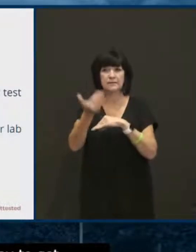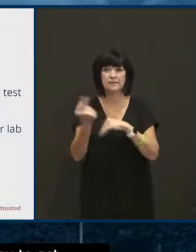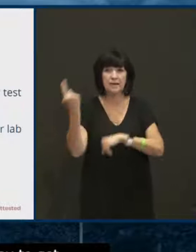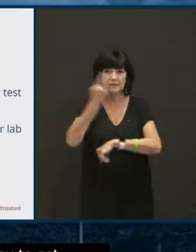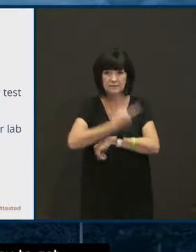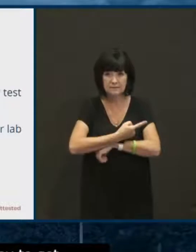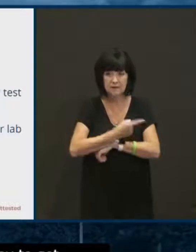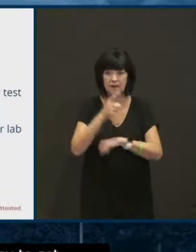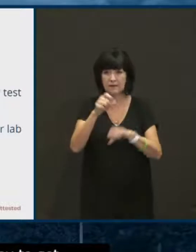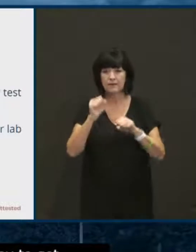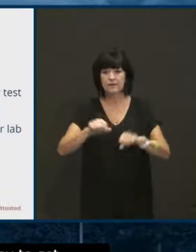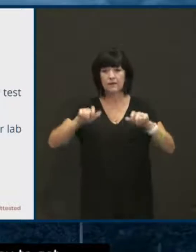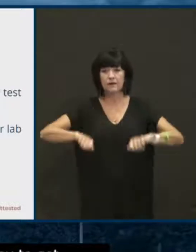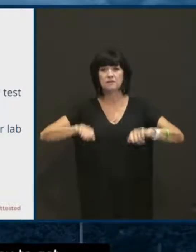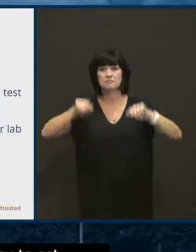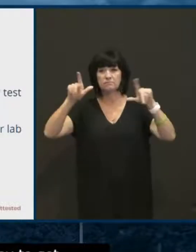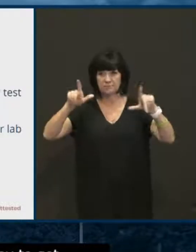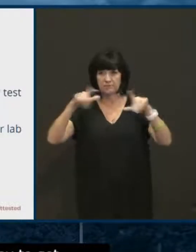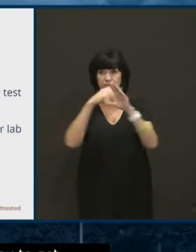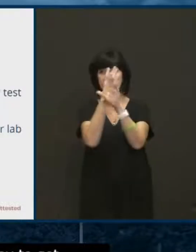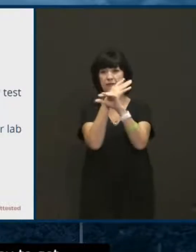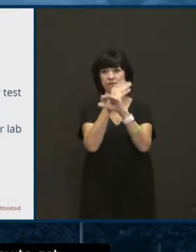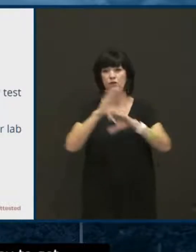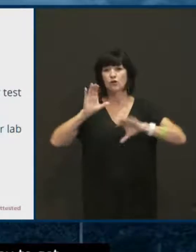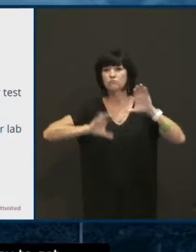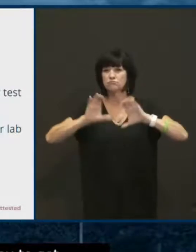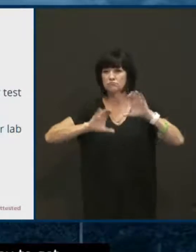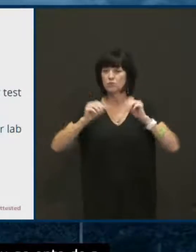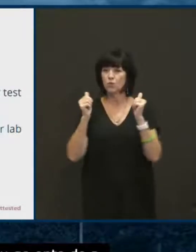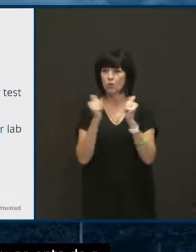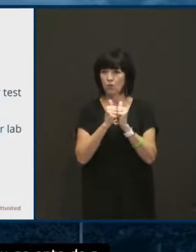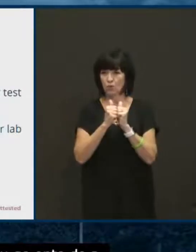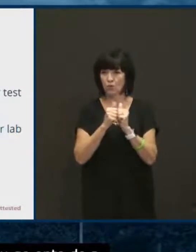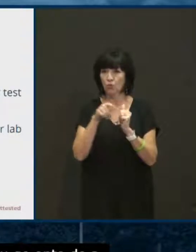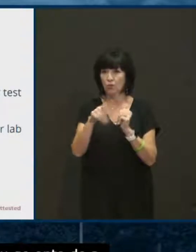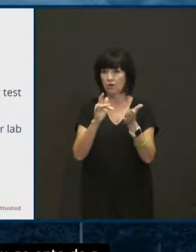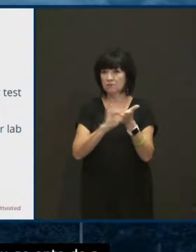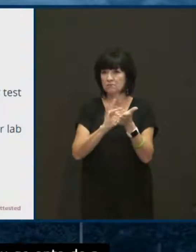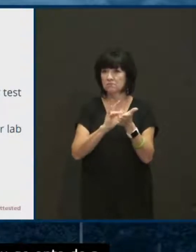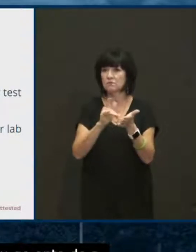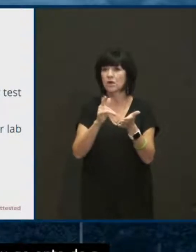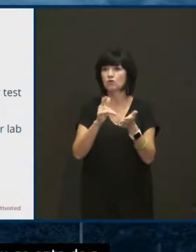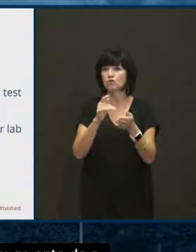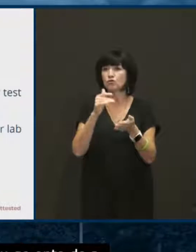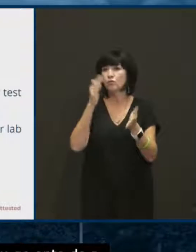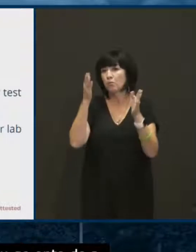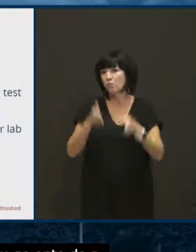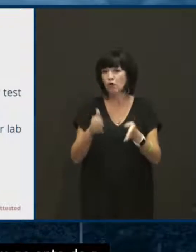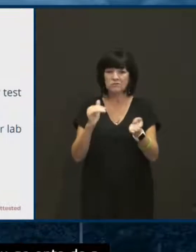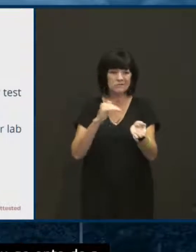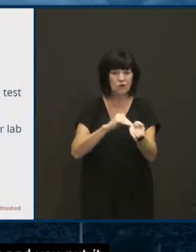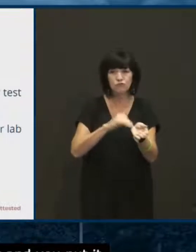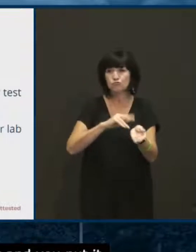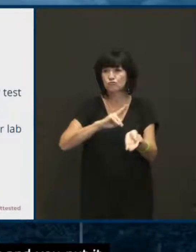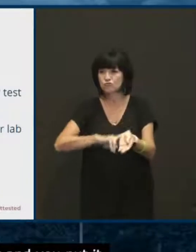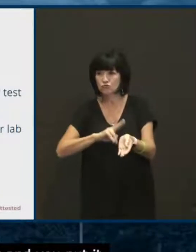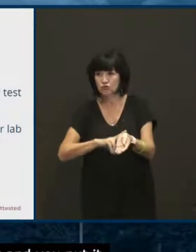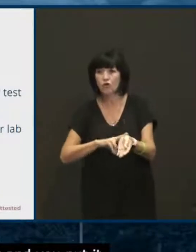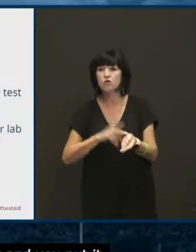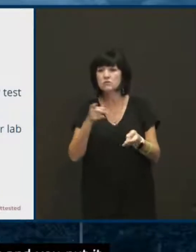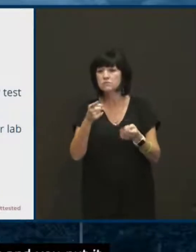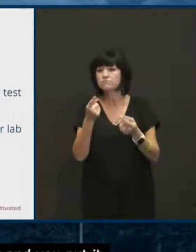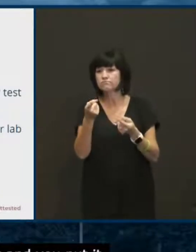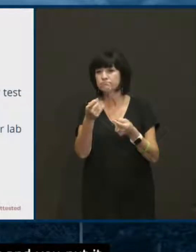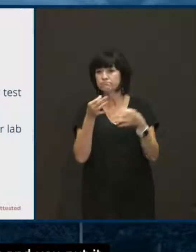video chat with a medical provider, complete the test, put it back in the sealed envelope, drop it off at a UPS drop box, and you